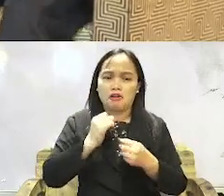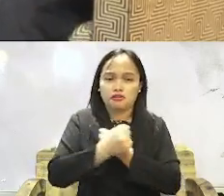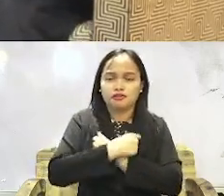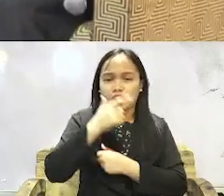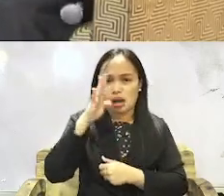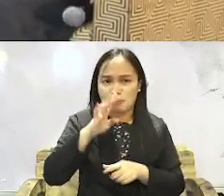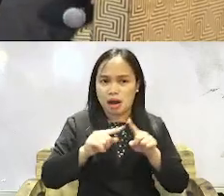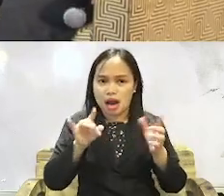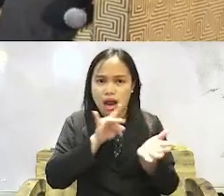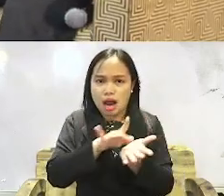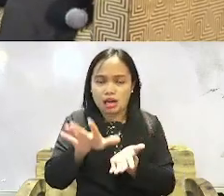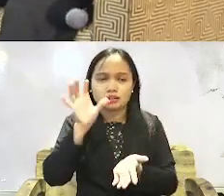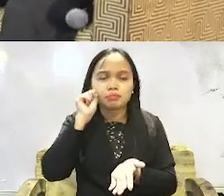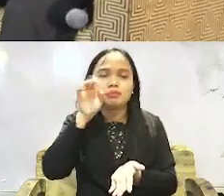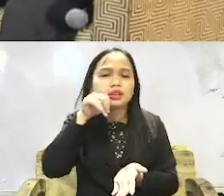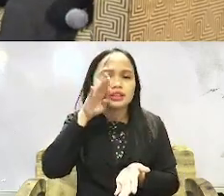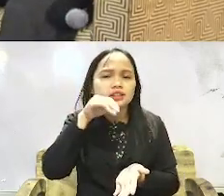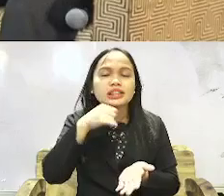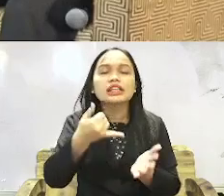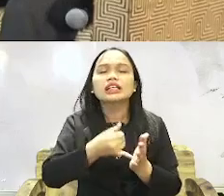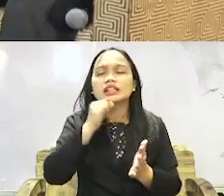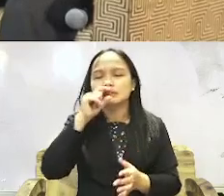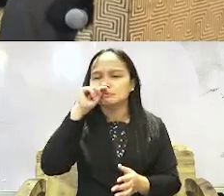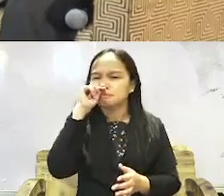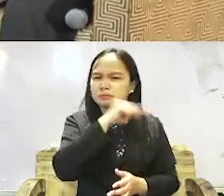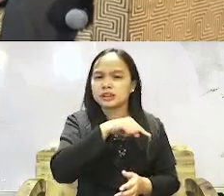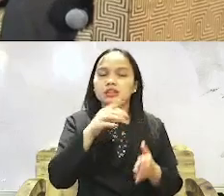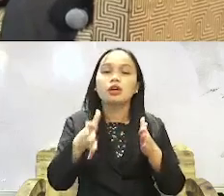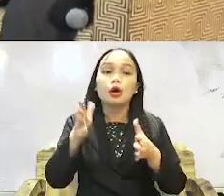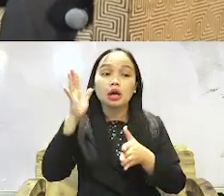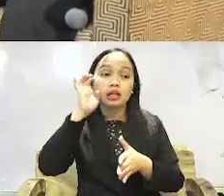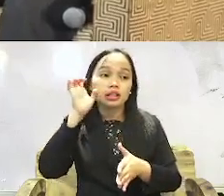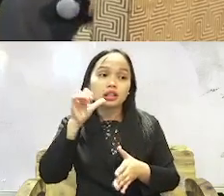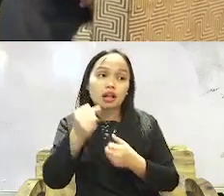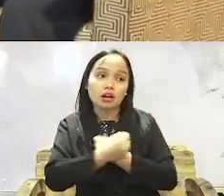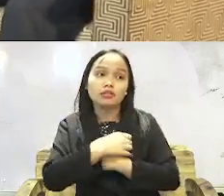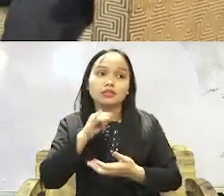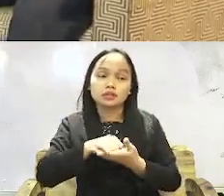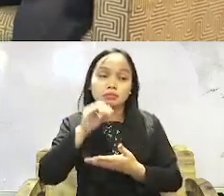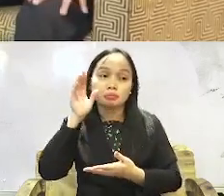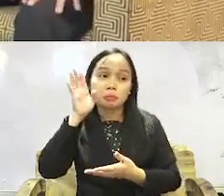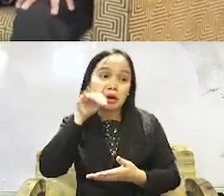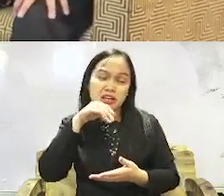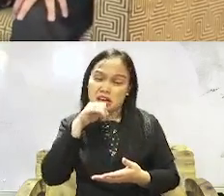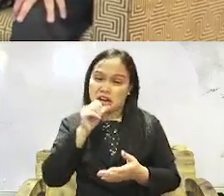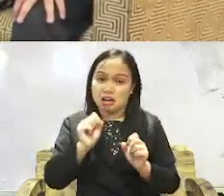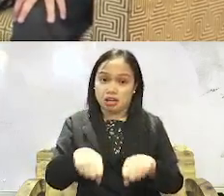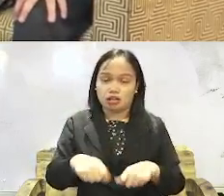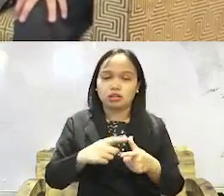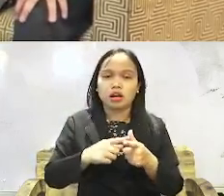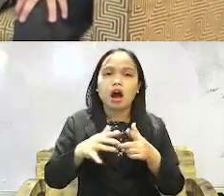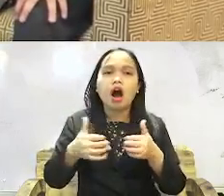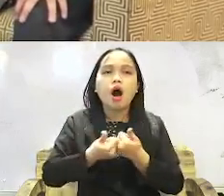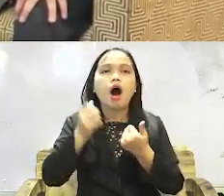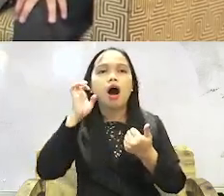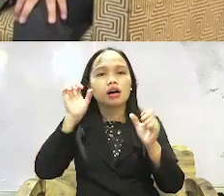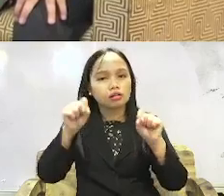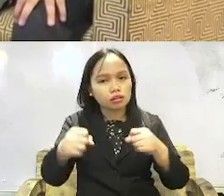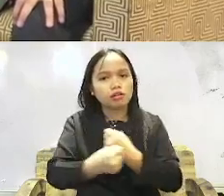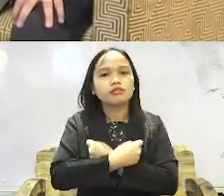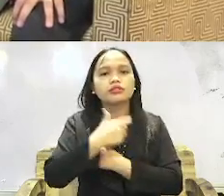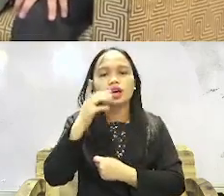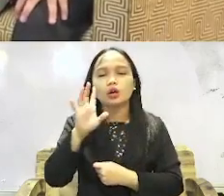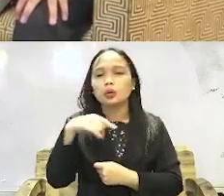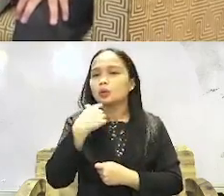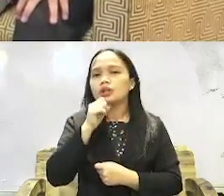sabi ng Bible, he is a liar. For he that loveth not his brother whom he hath seen, how can he love God whom he hath not seen?